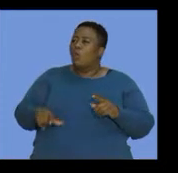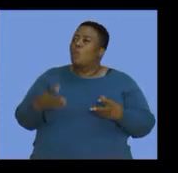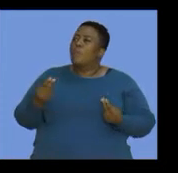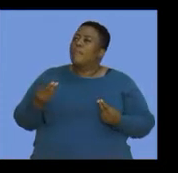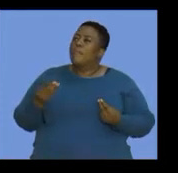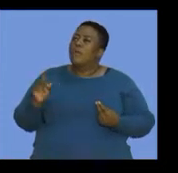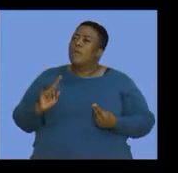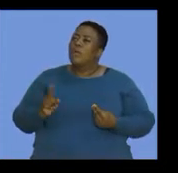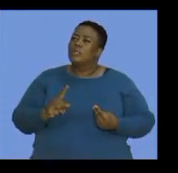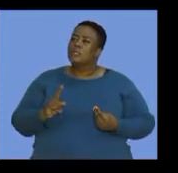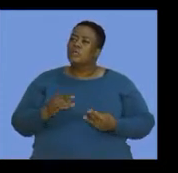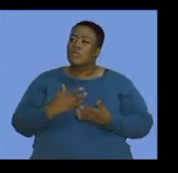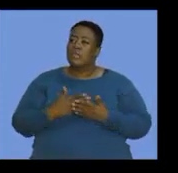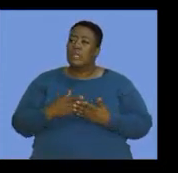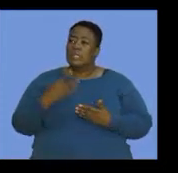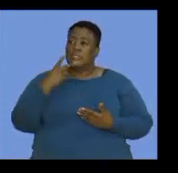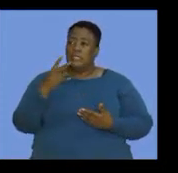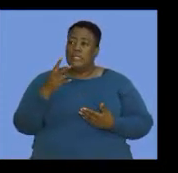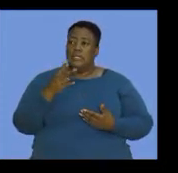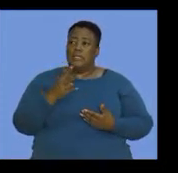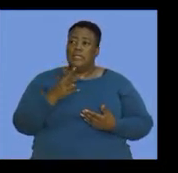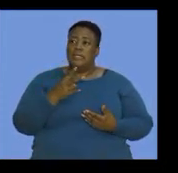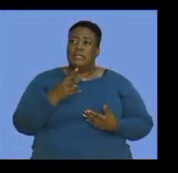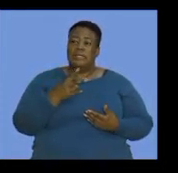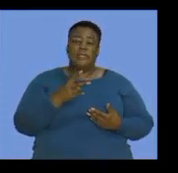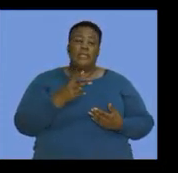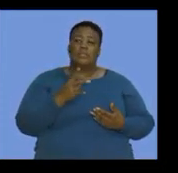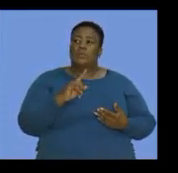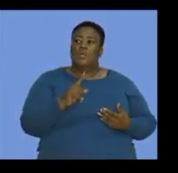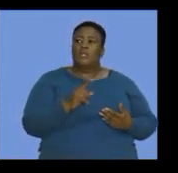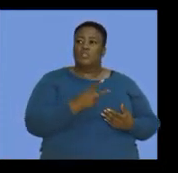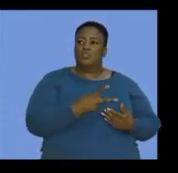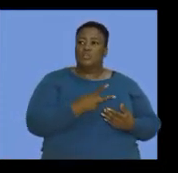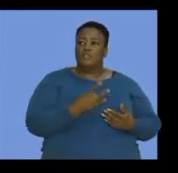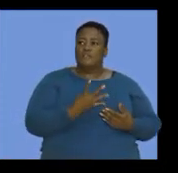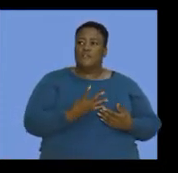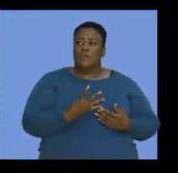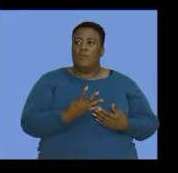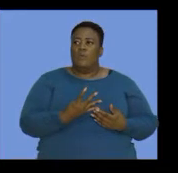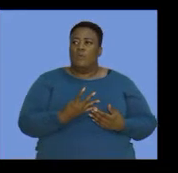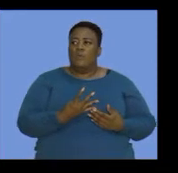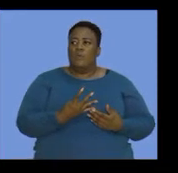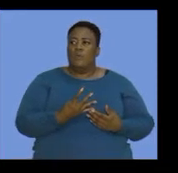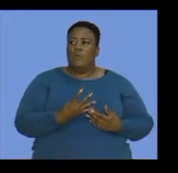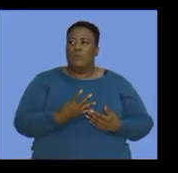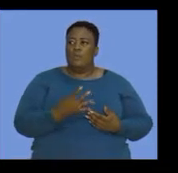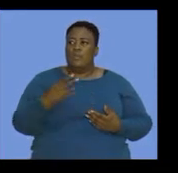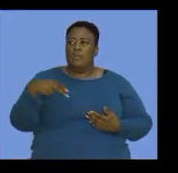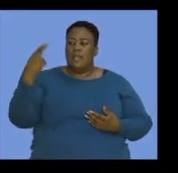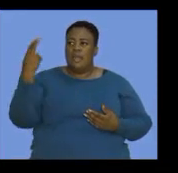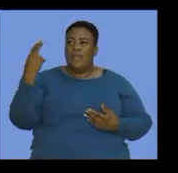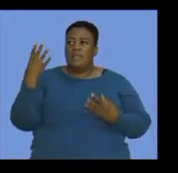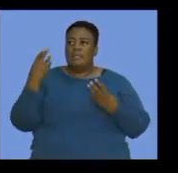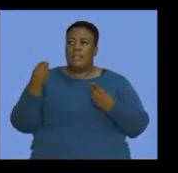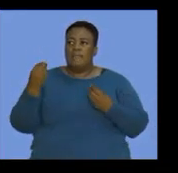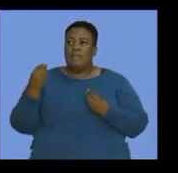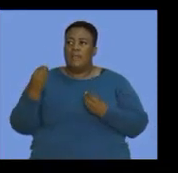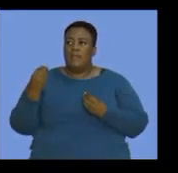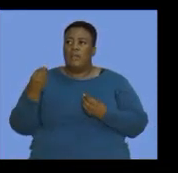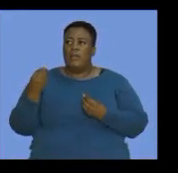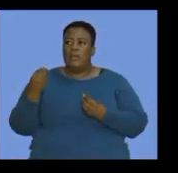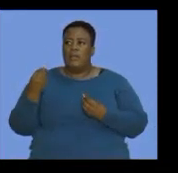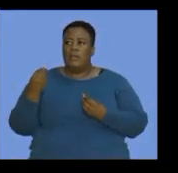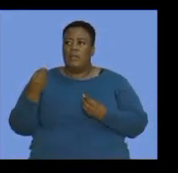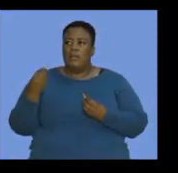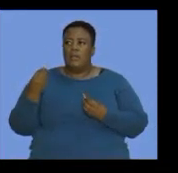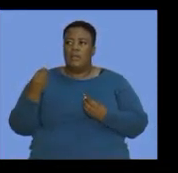the lowest number was, and we can see that the lowest number is 24, and the highest number is, if